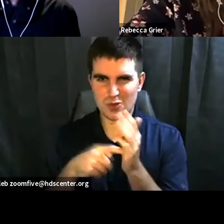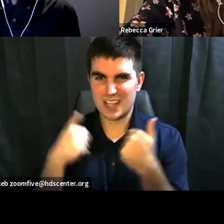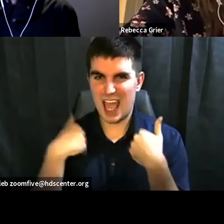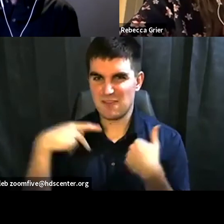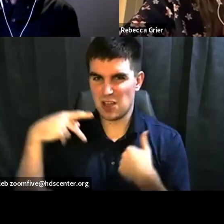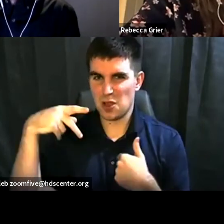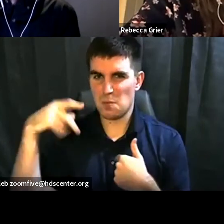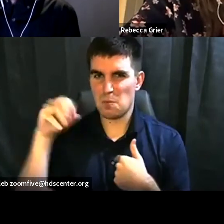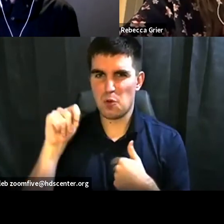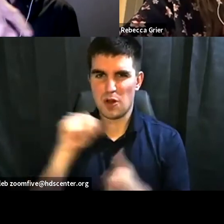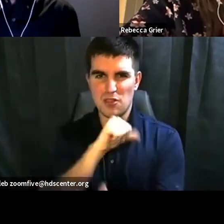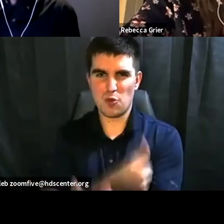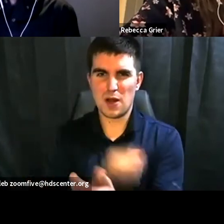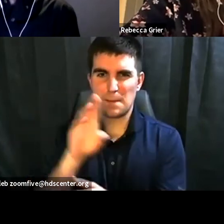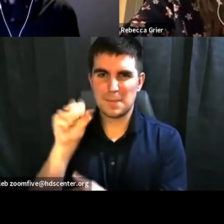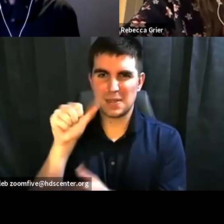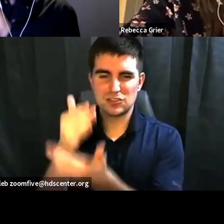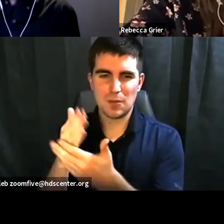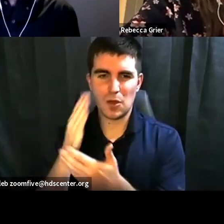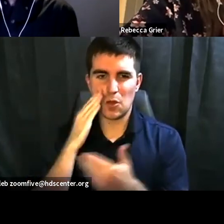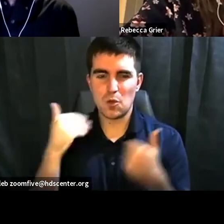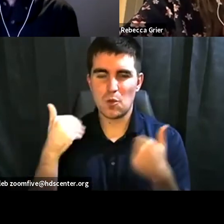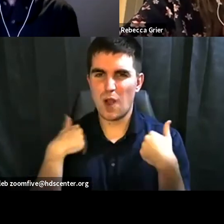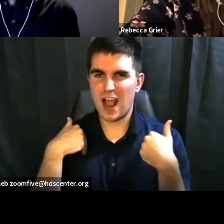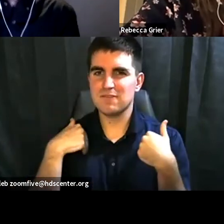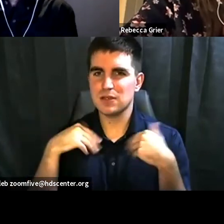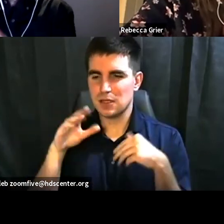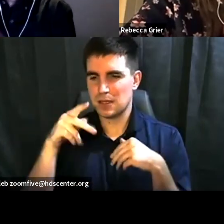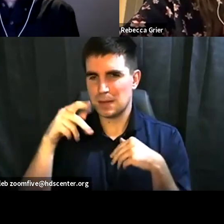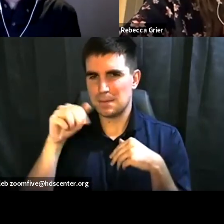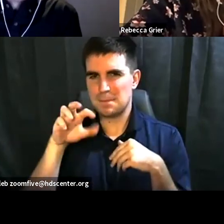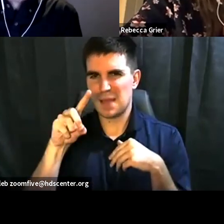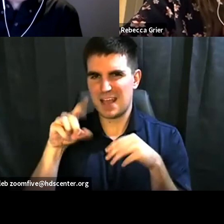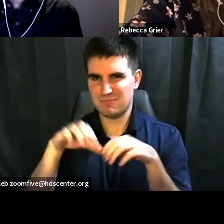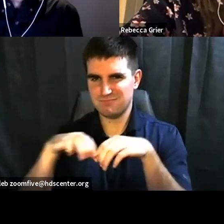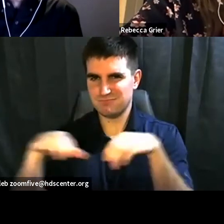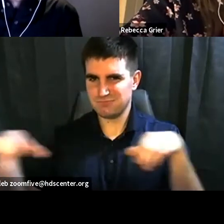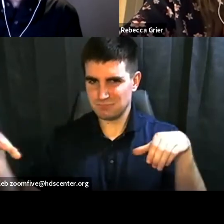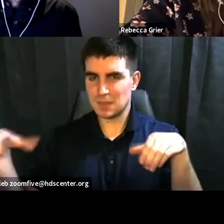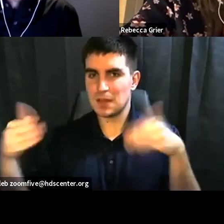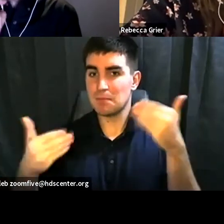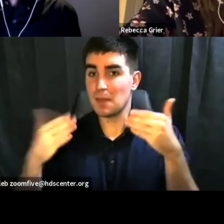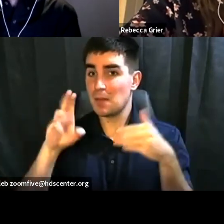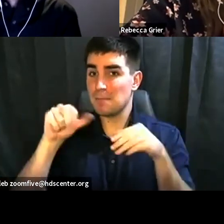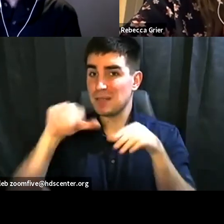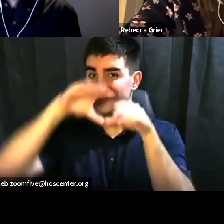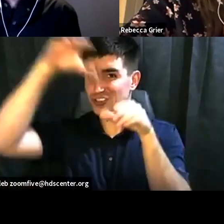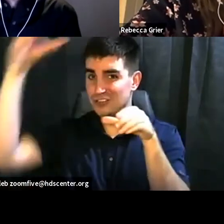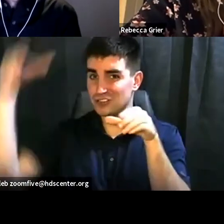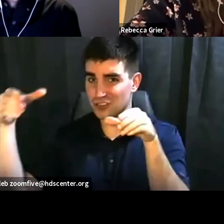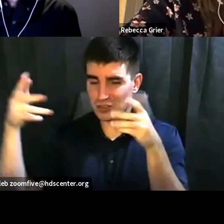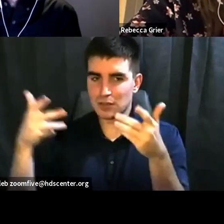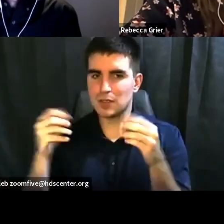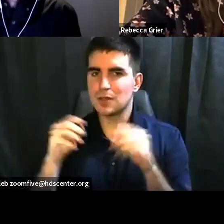stop, and that stop will have a paved area and maybe even a bus shelter, but there'll be no sidewalk going to